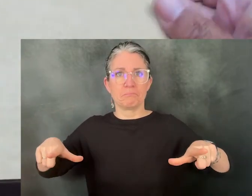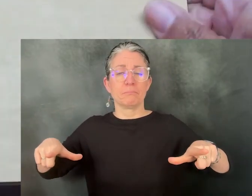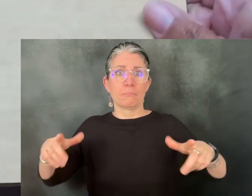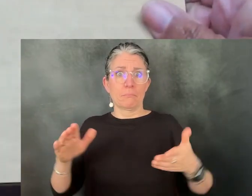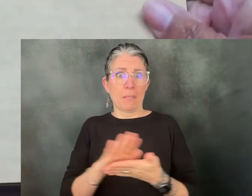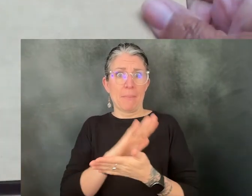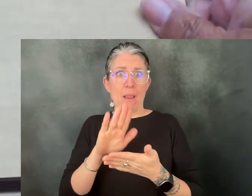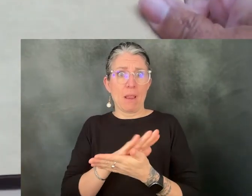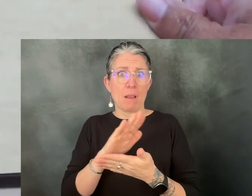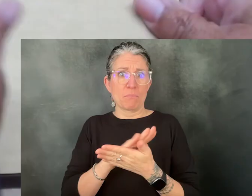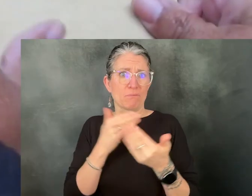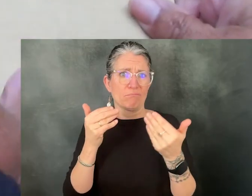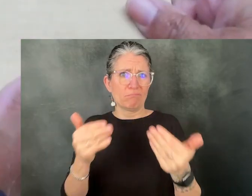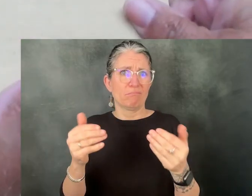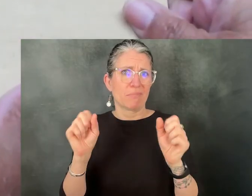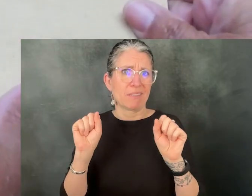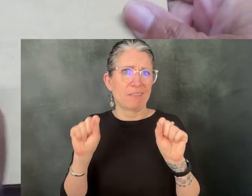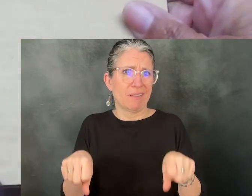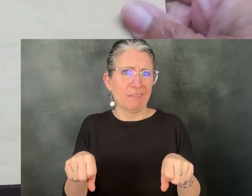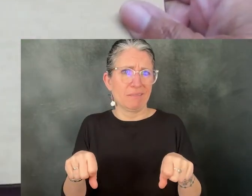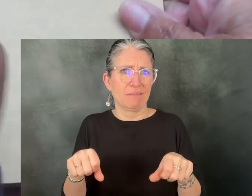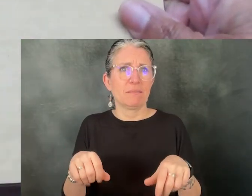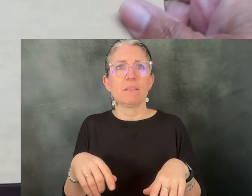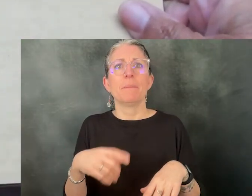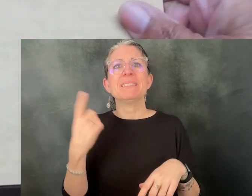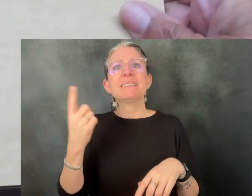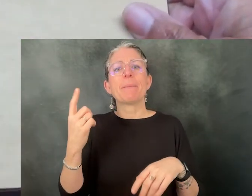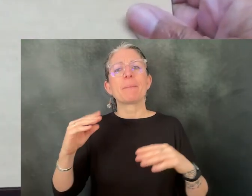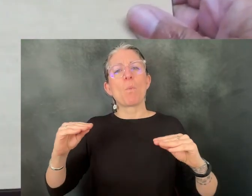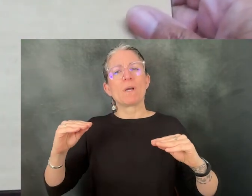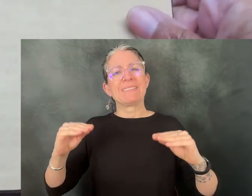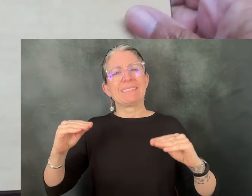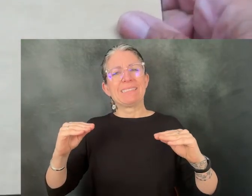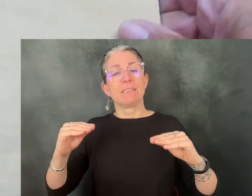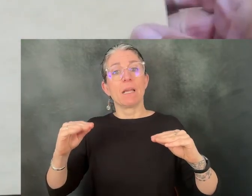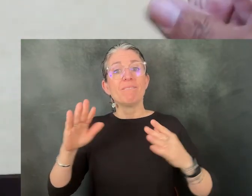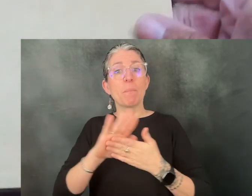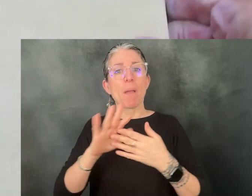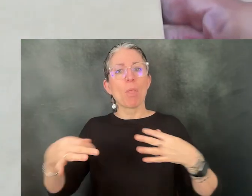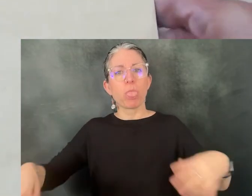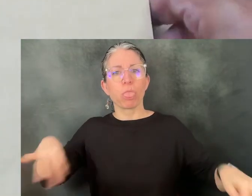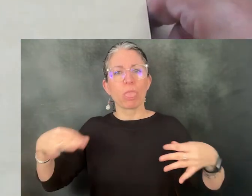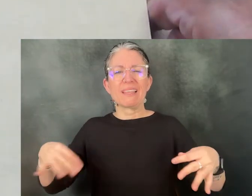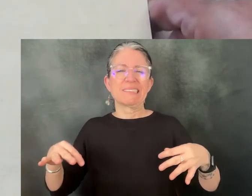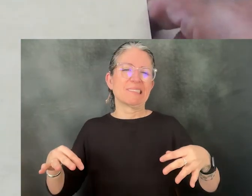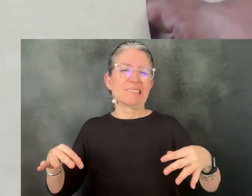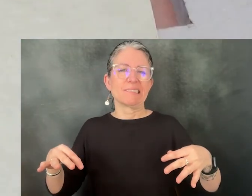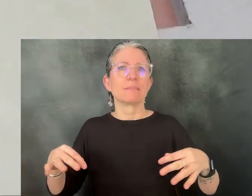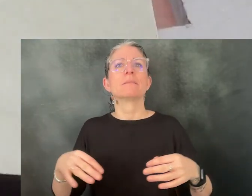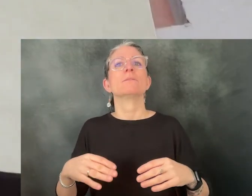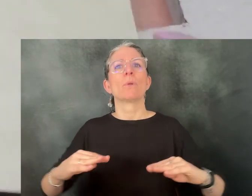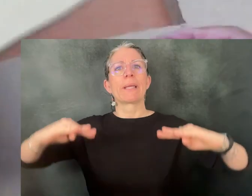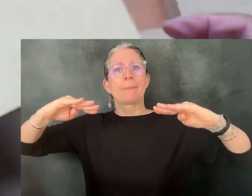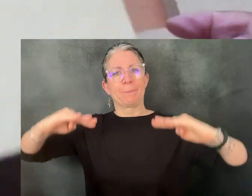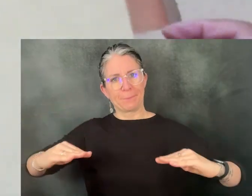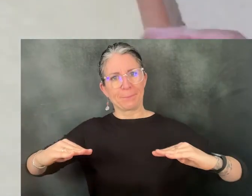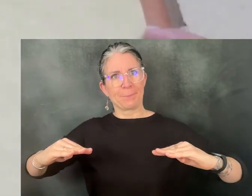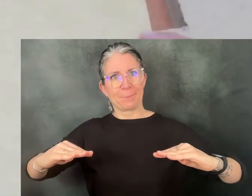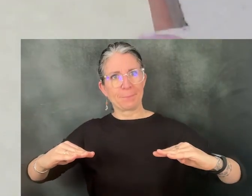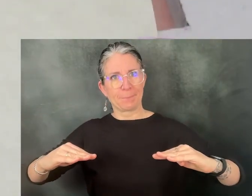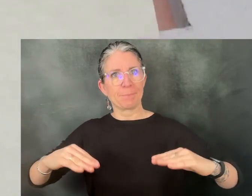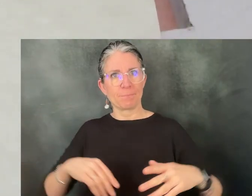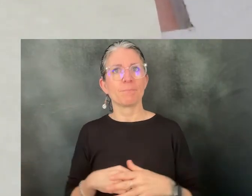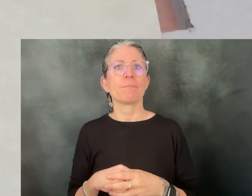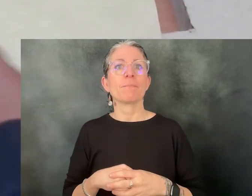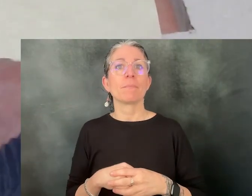use a piece of paper, but generally you want to use something that's a little rigid like cardboard. So what you have to make certain of